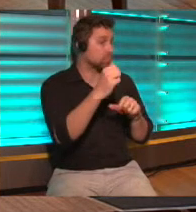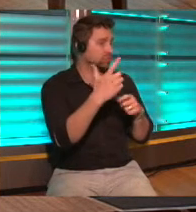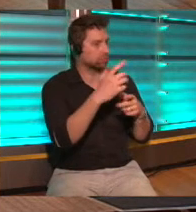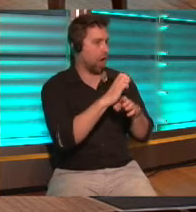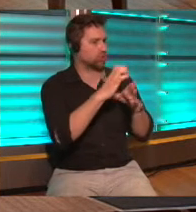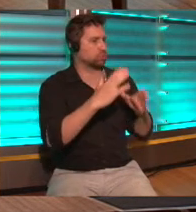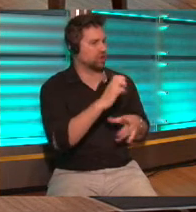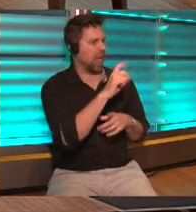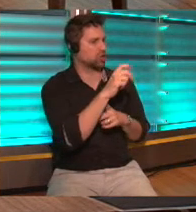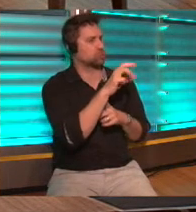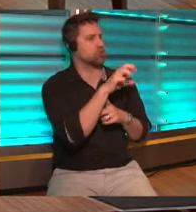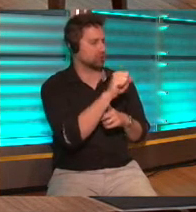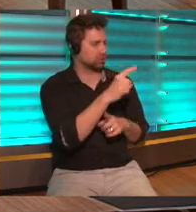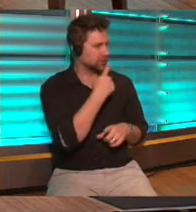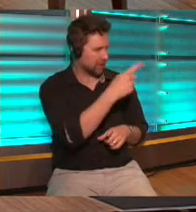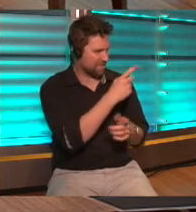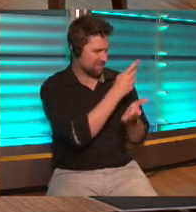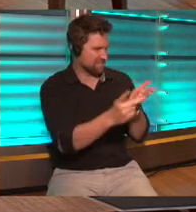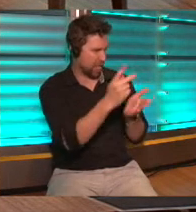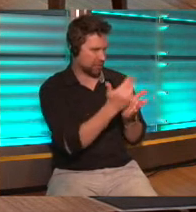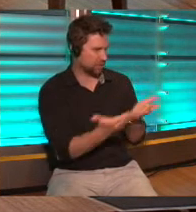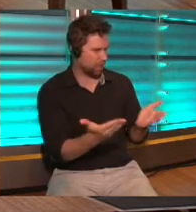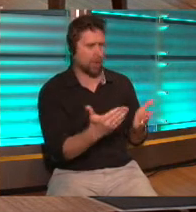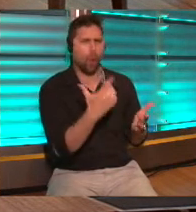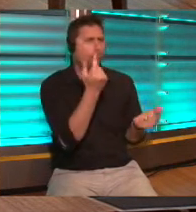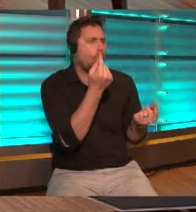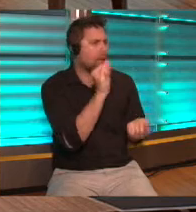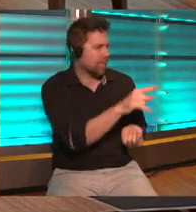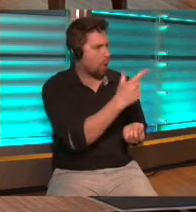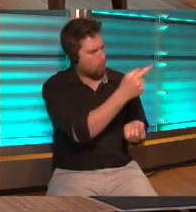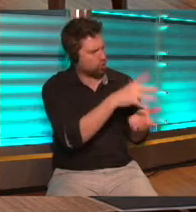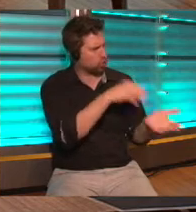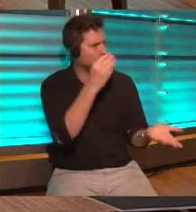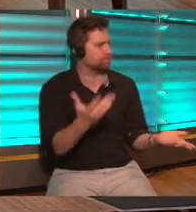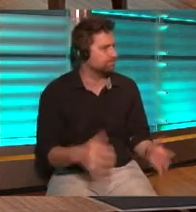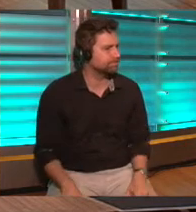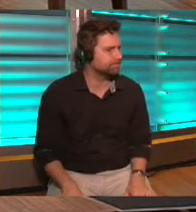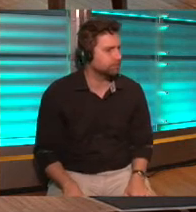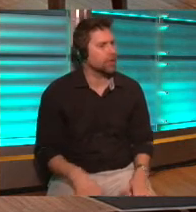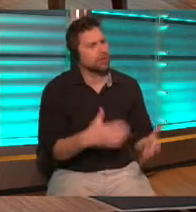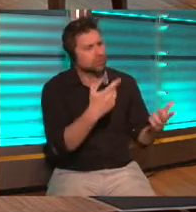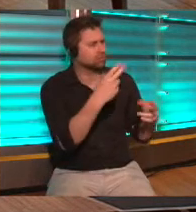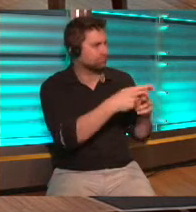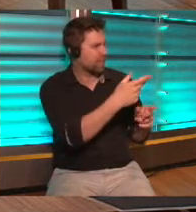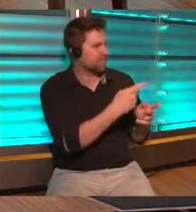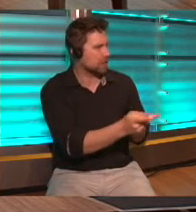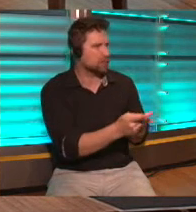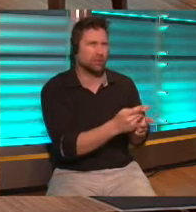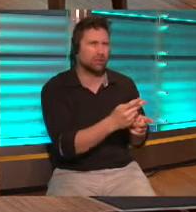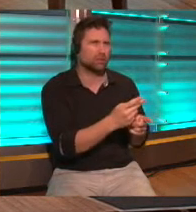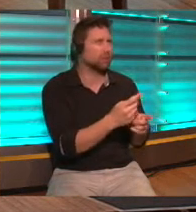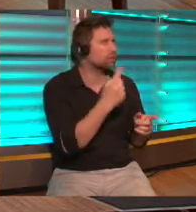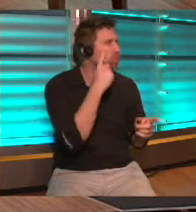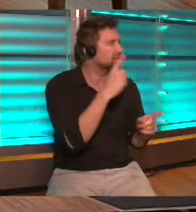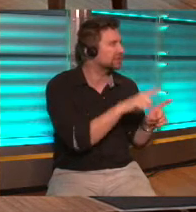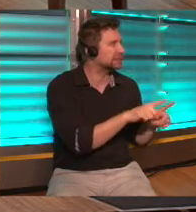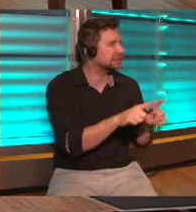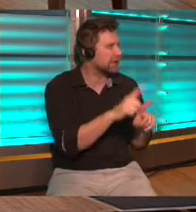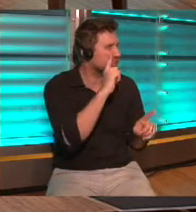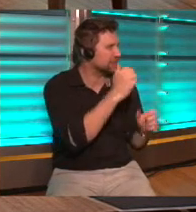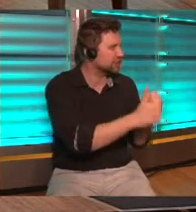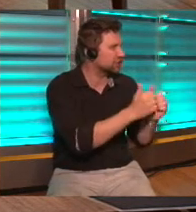to fail at something. What would that be, and what did you learn? Biggest failures. I wonder if they're the same or different for each of